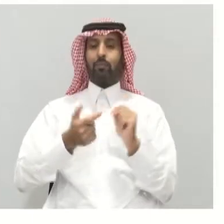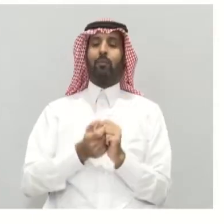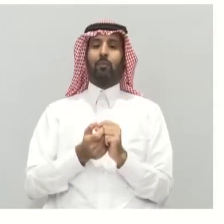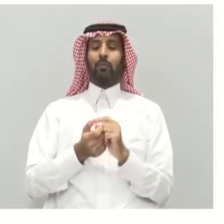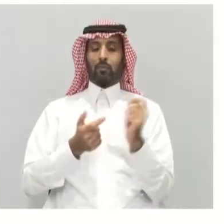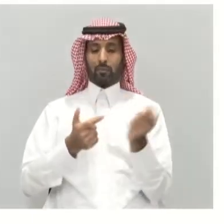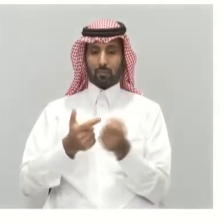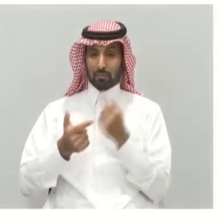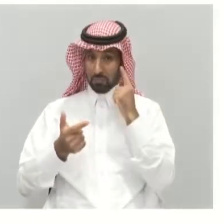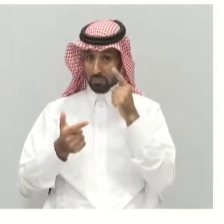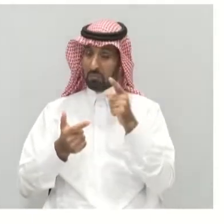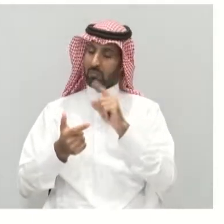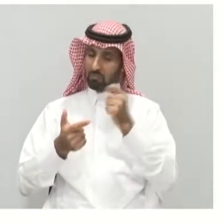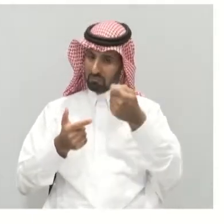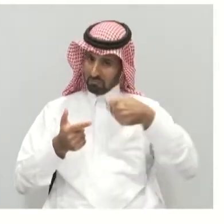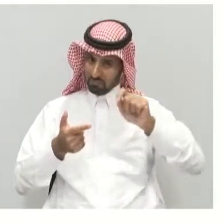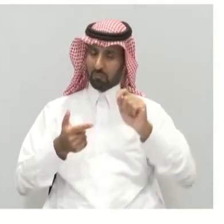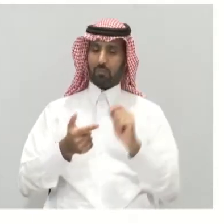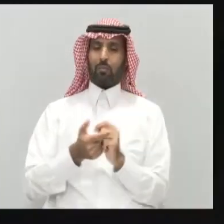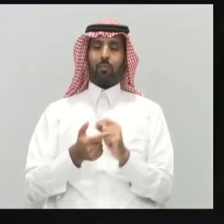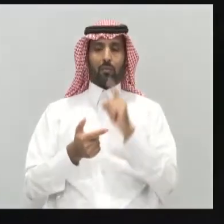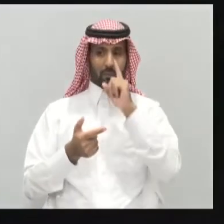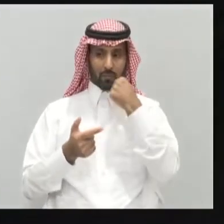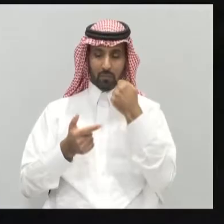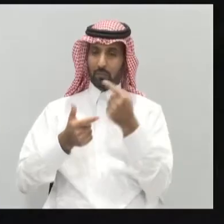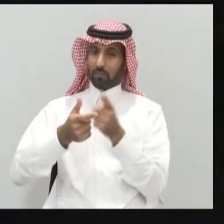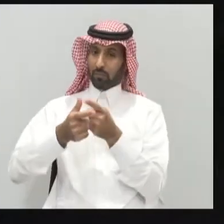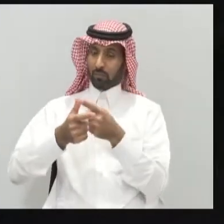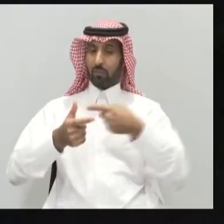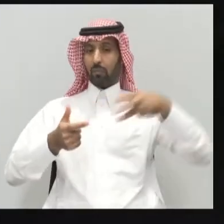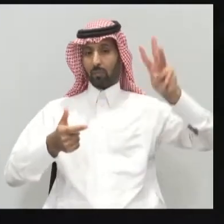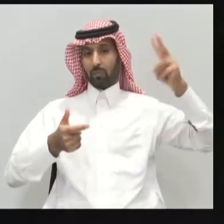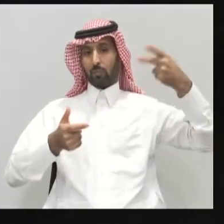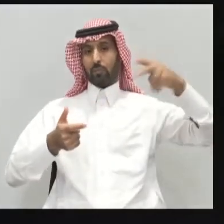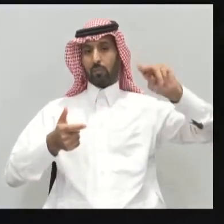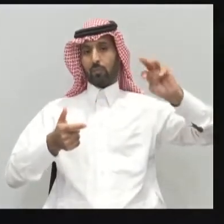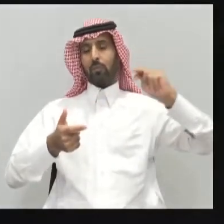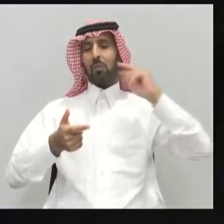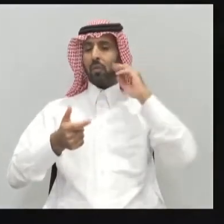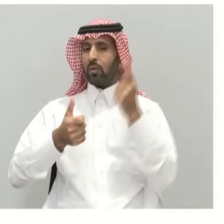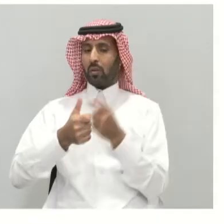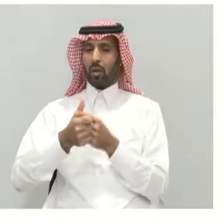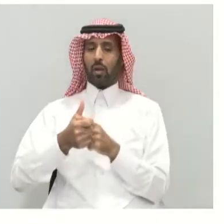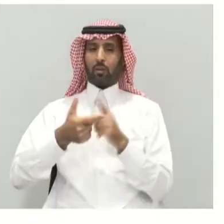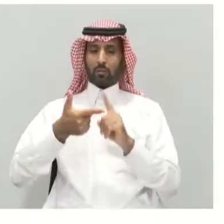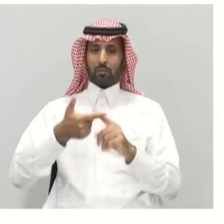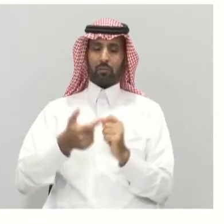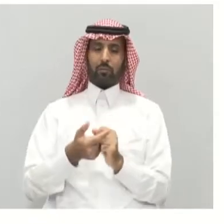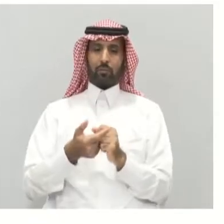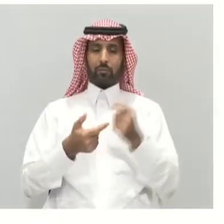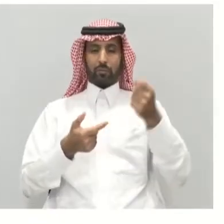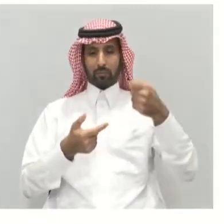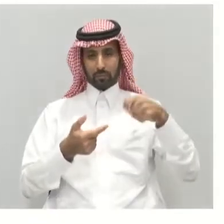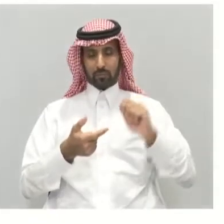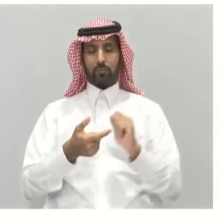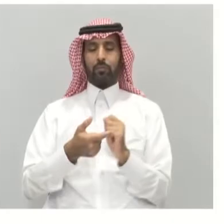comma. You have to write a comma because we started with the when clause. When I was a child,